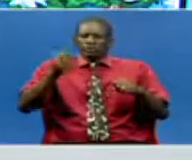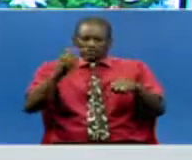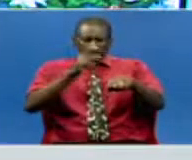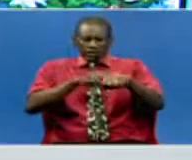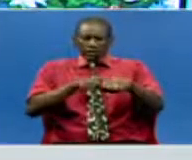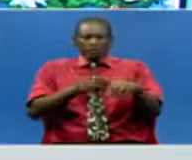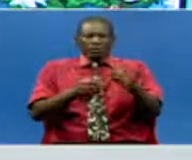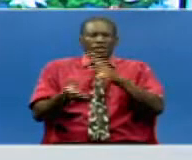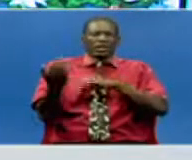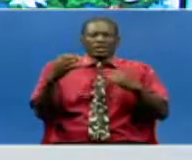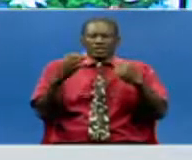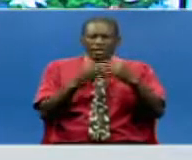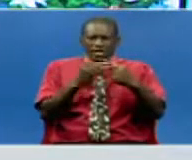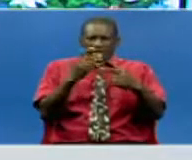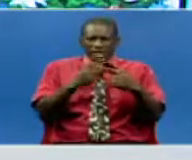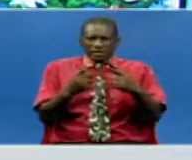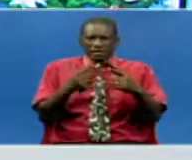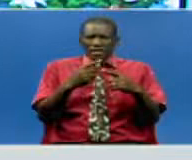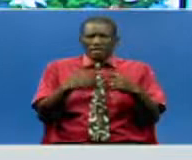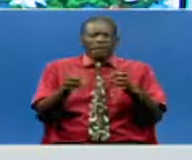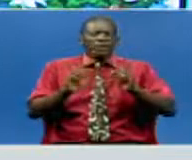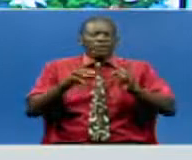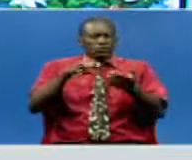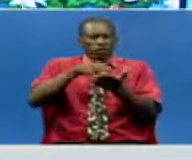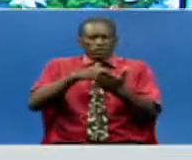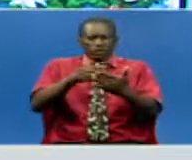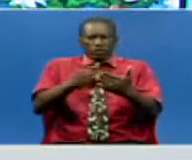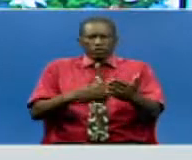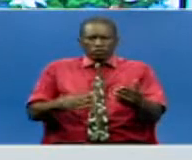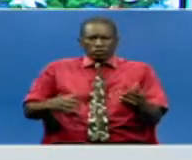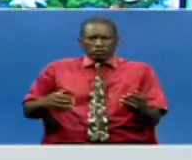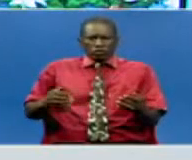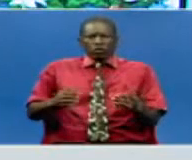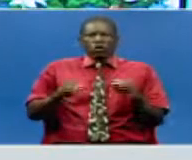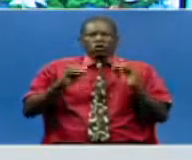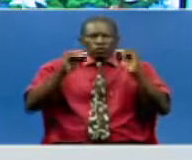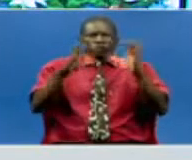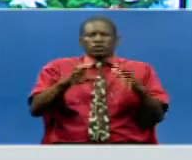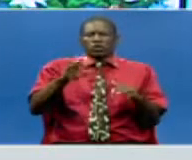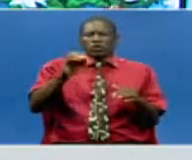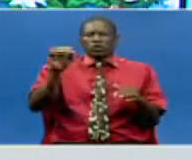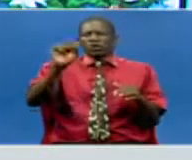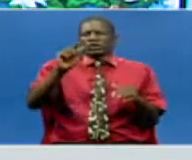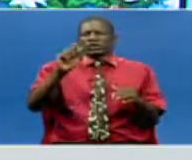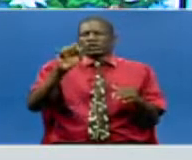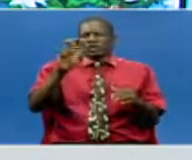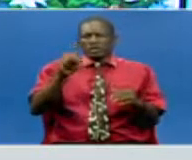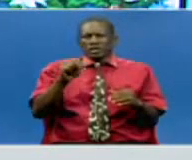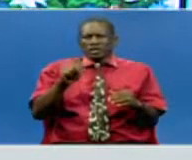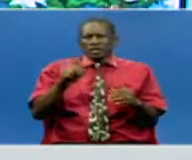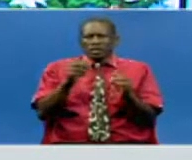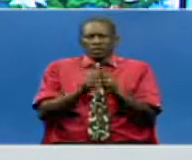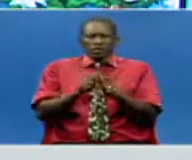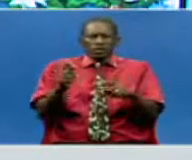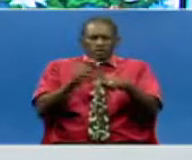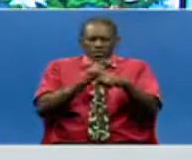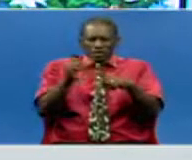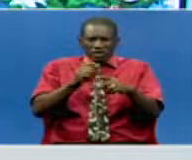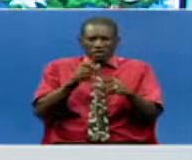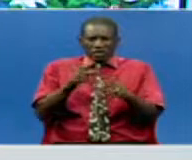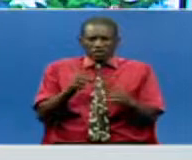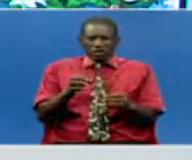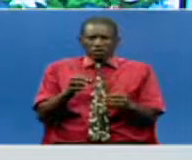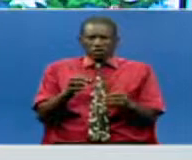last 8 years. But that was not the case before the arrival of coach Austin Musumba. Despite training on